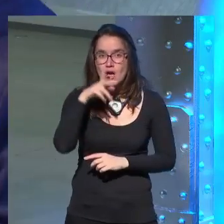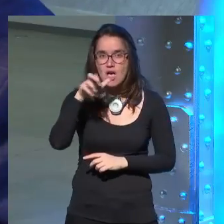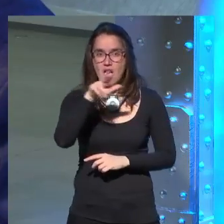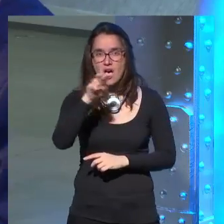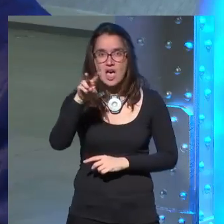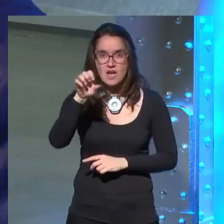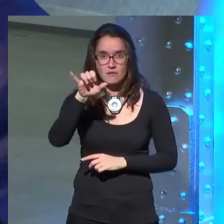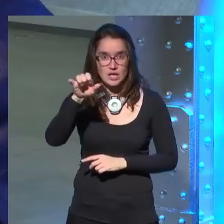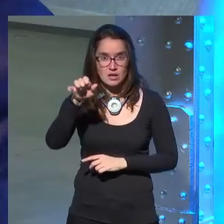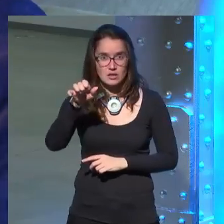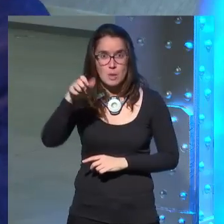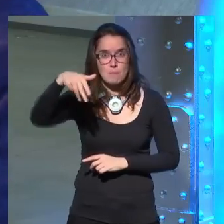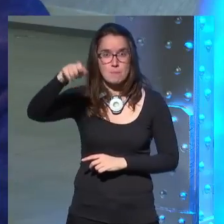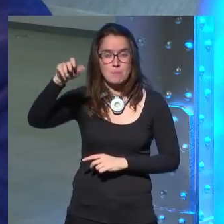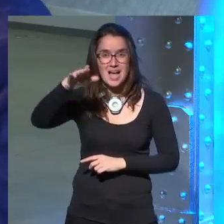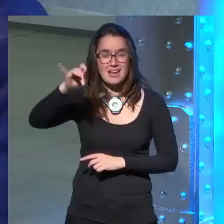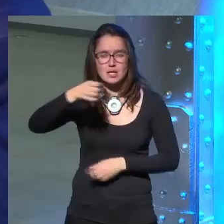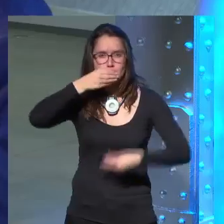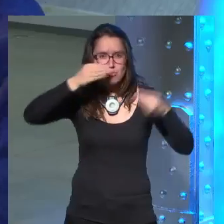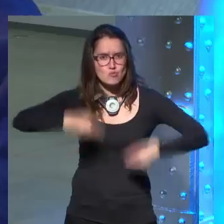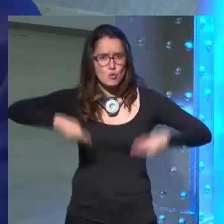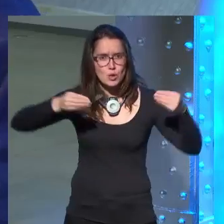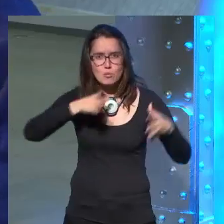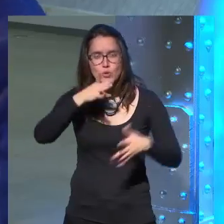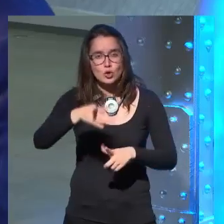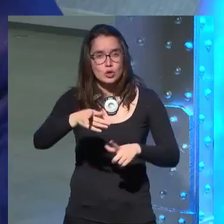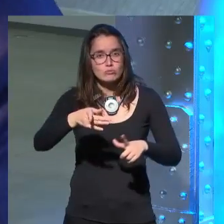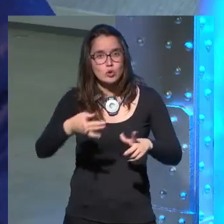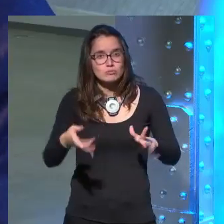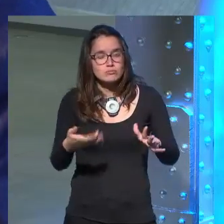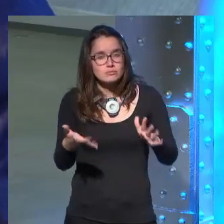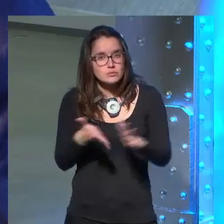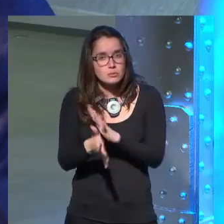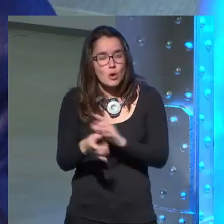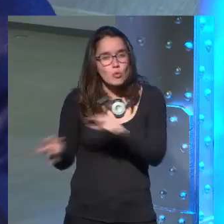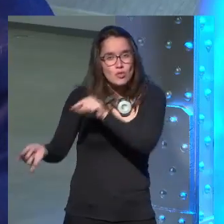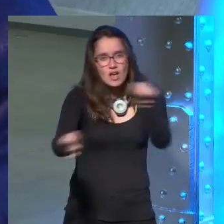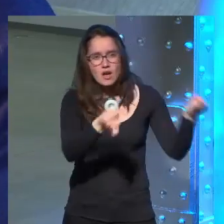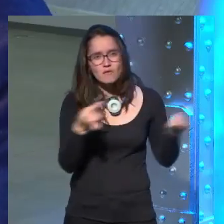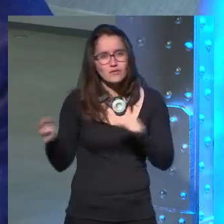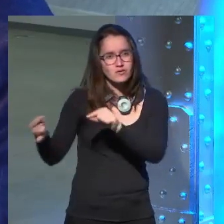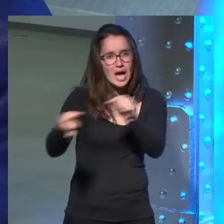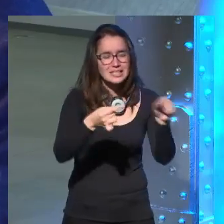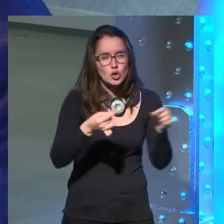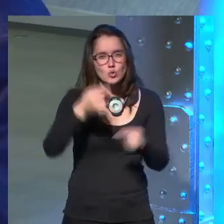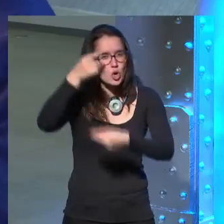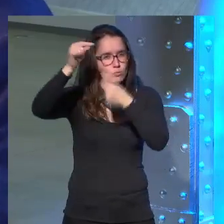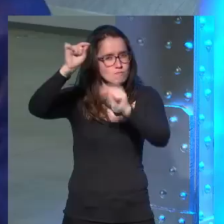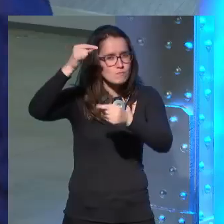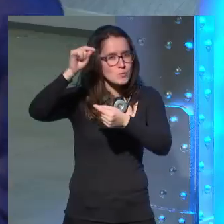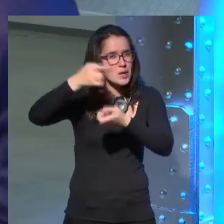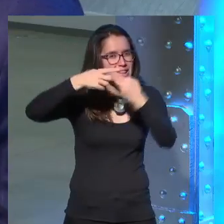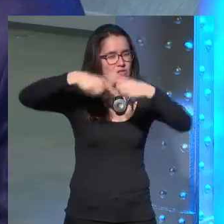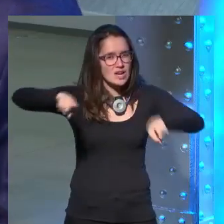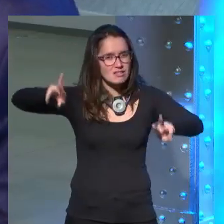McCabe gave was a very good one, and I think it gives us a more nuanced debate about religion,